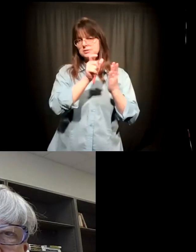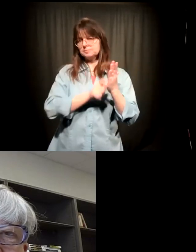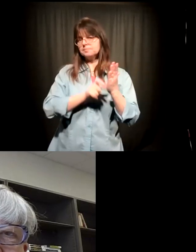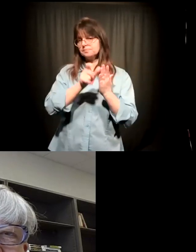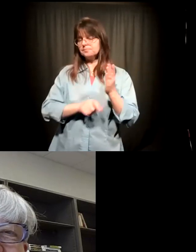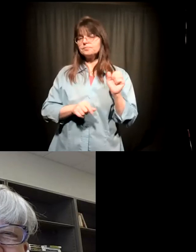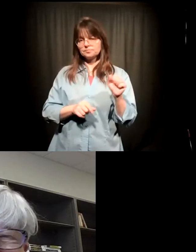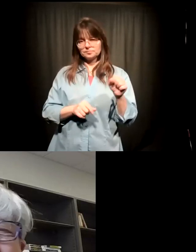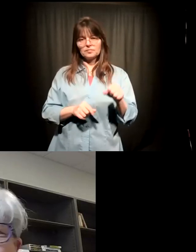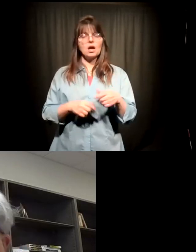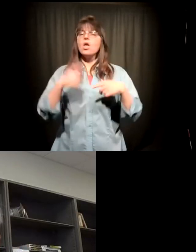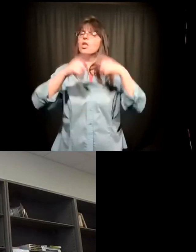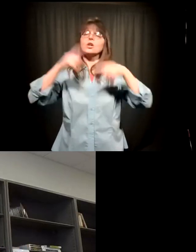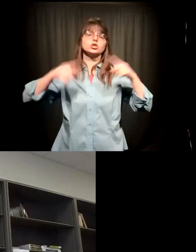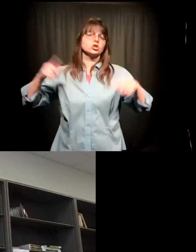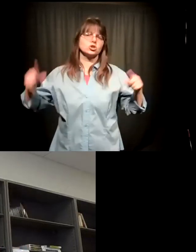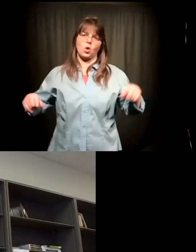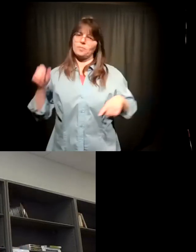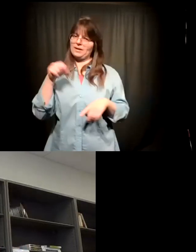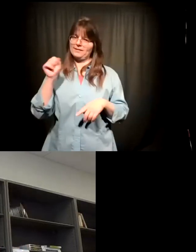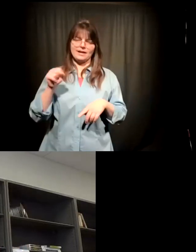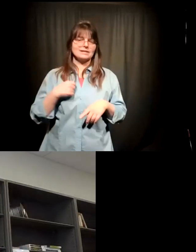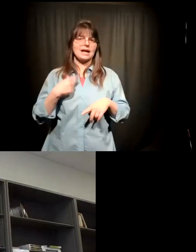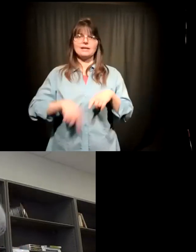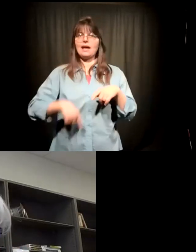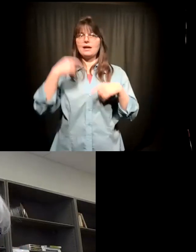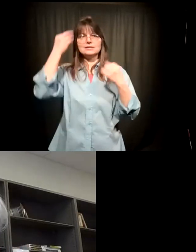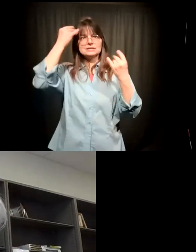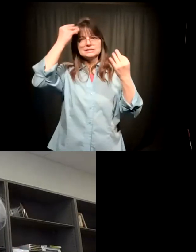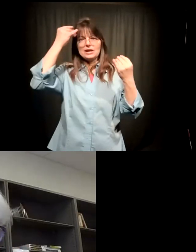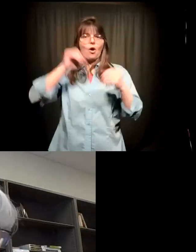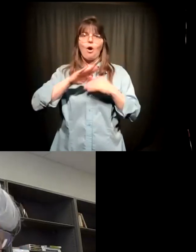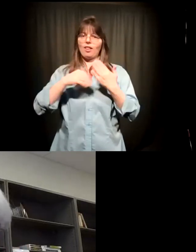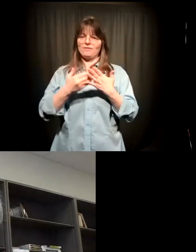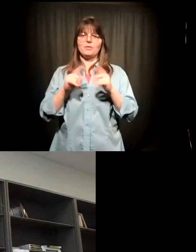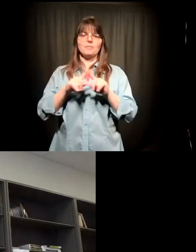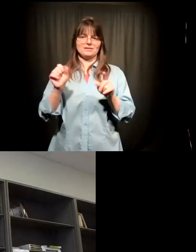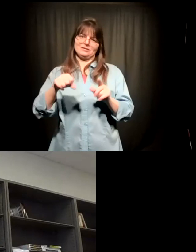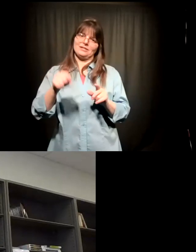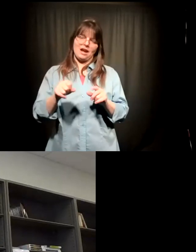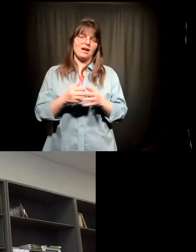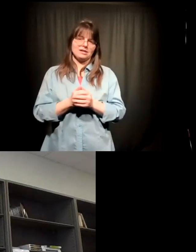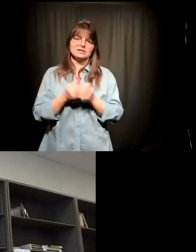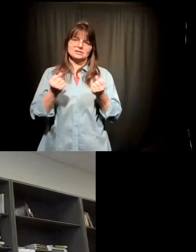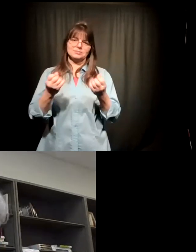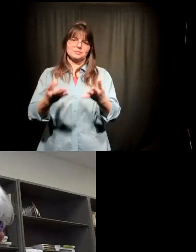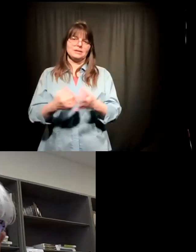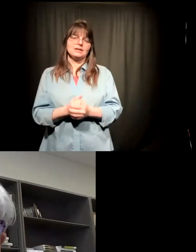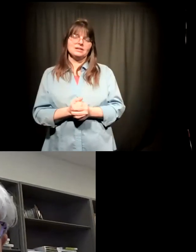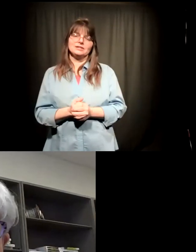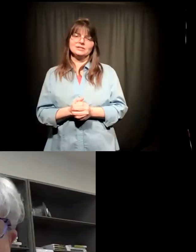he became blind and grew up deaf. So he sort of straddles these worlds.